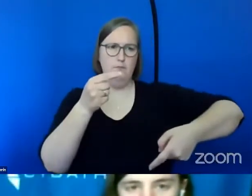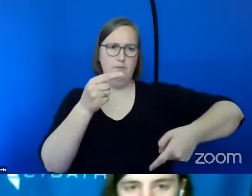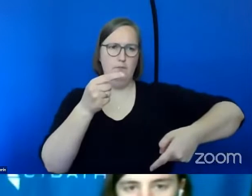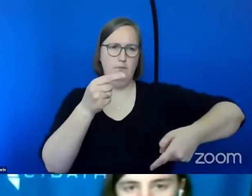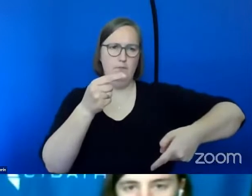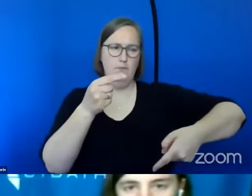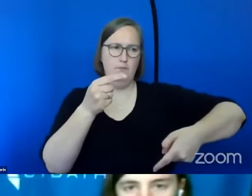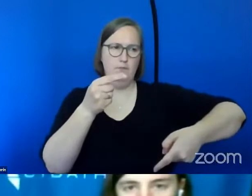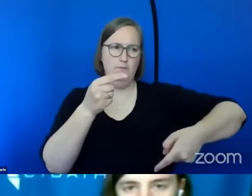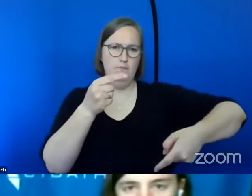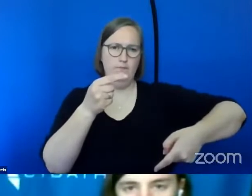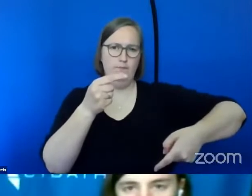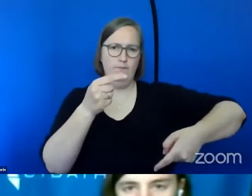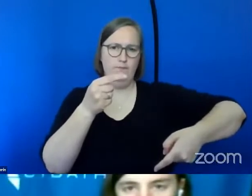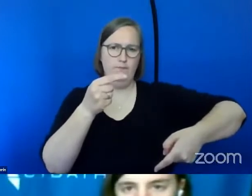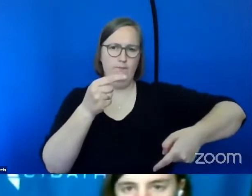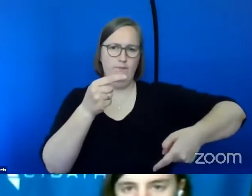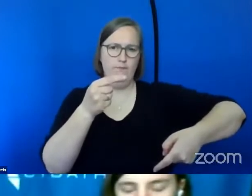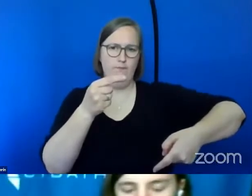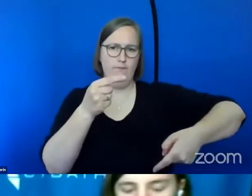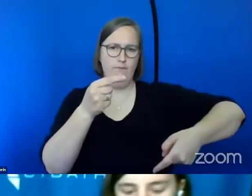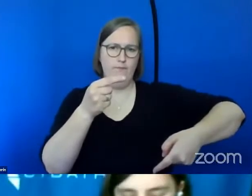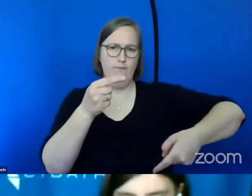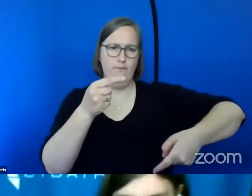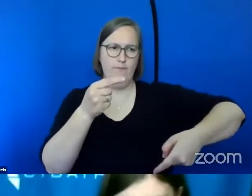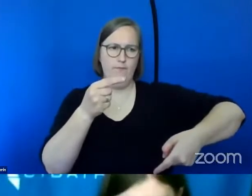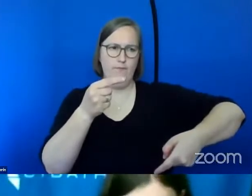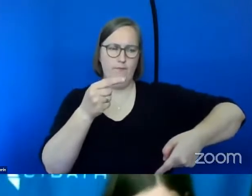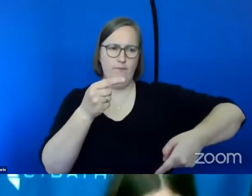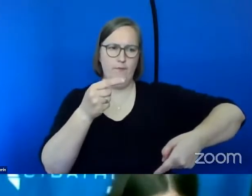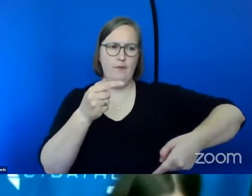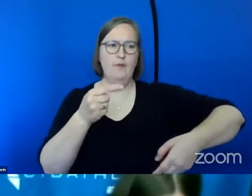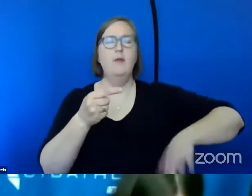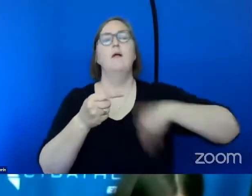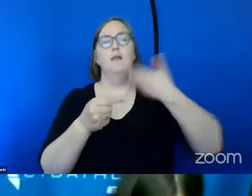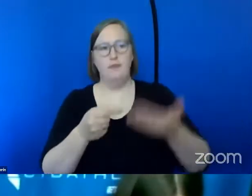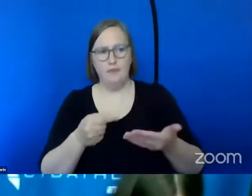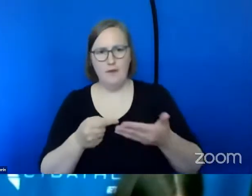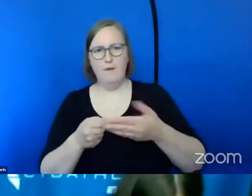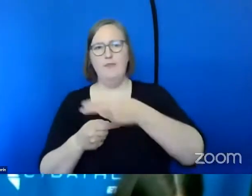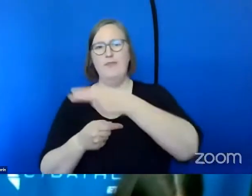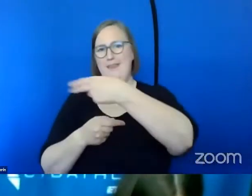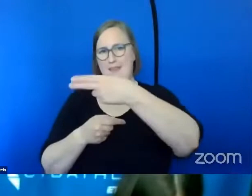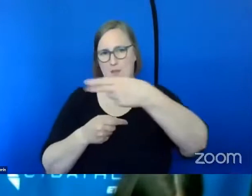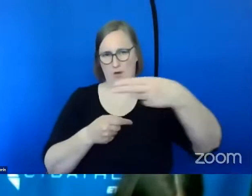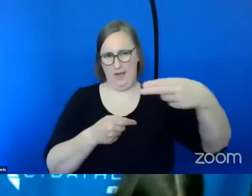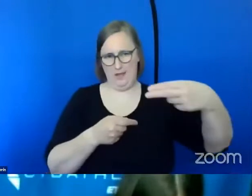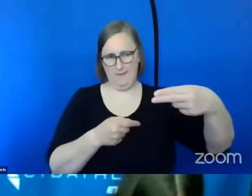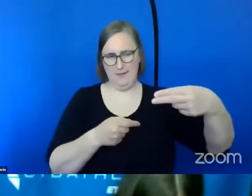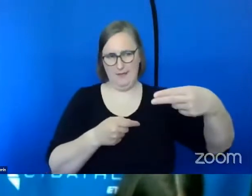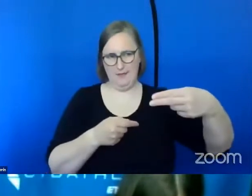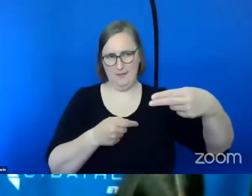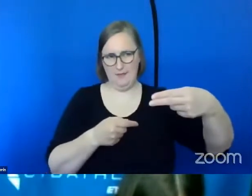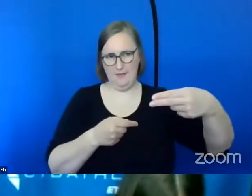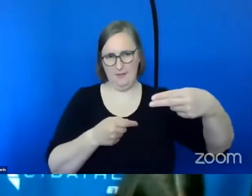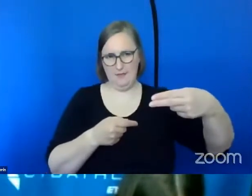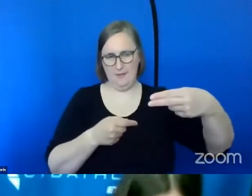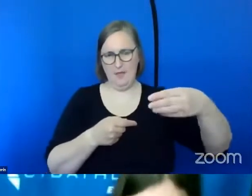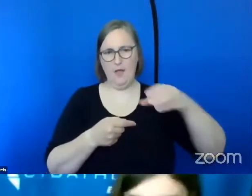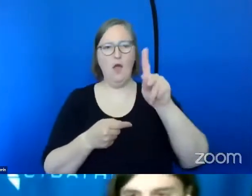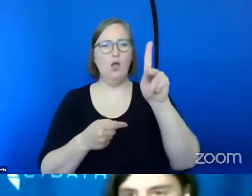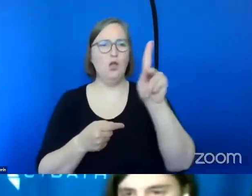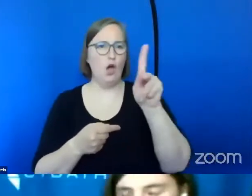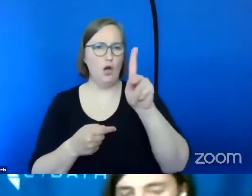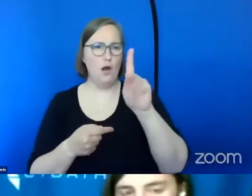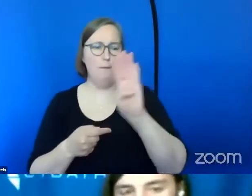is the team that everybody is out to beat. It's a Smart Arm team from the Sorbonne University in Paris. Christophe Houchet, they're